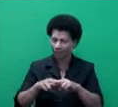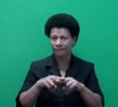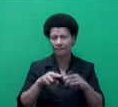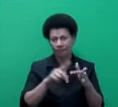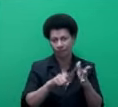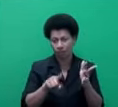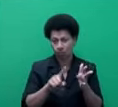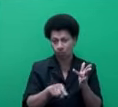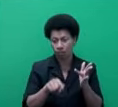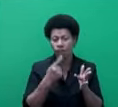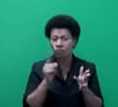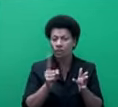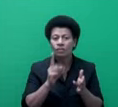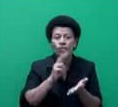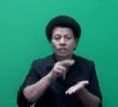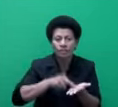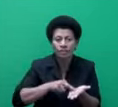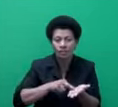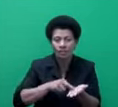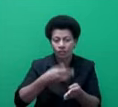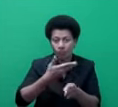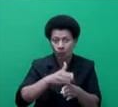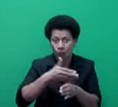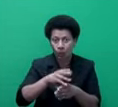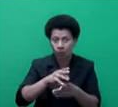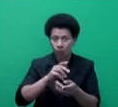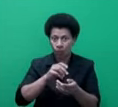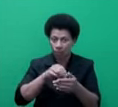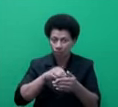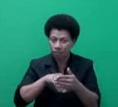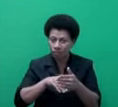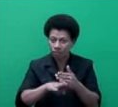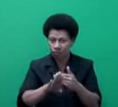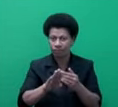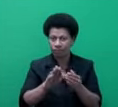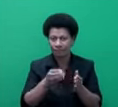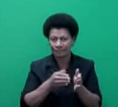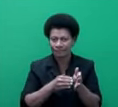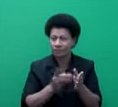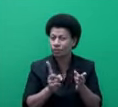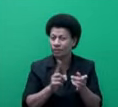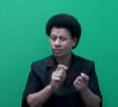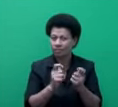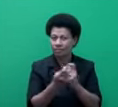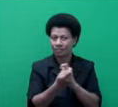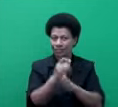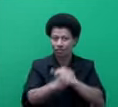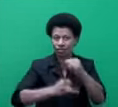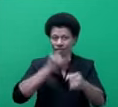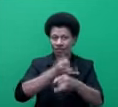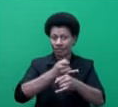since 2014, sir, to take on new innovations and further streamline its processes as per international